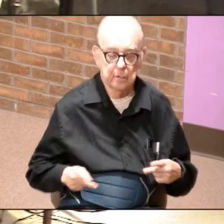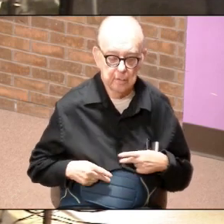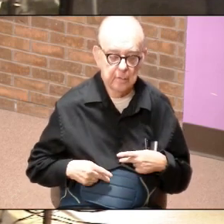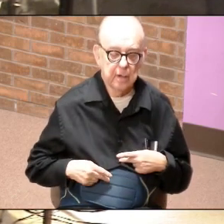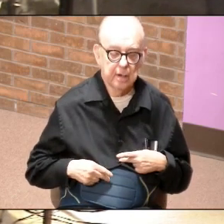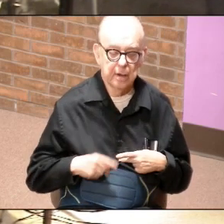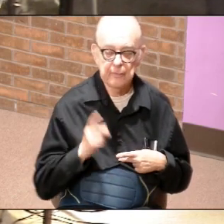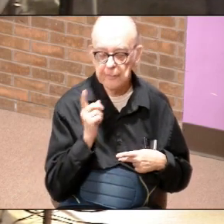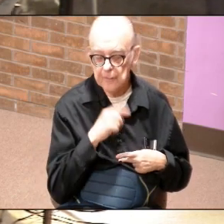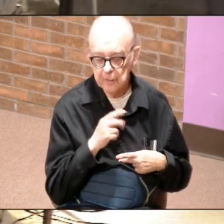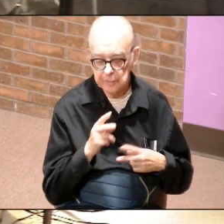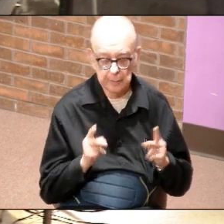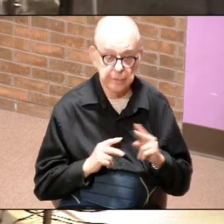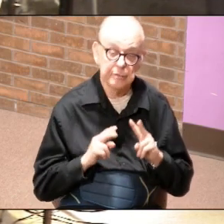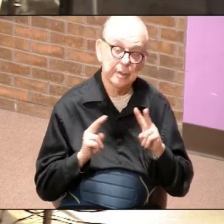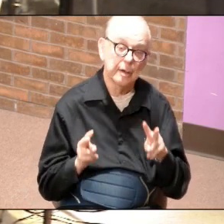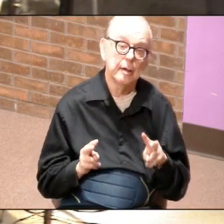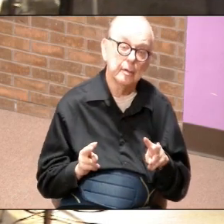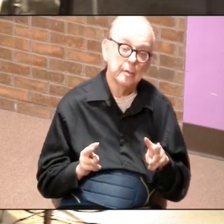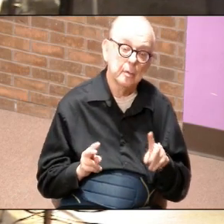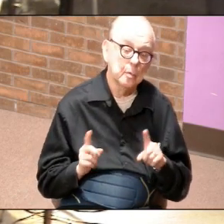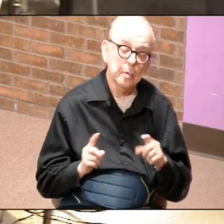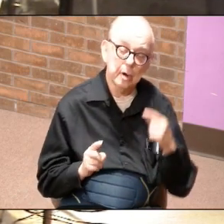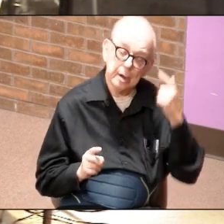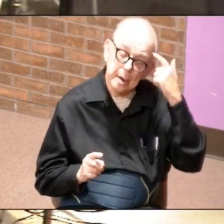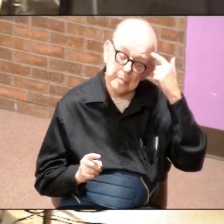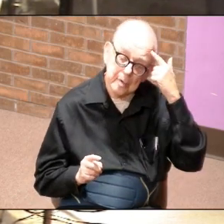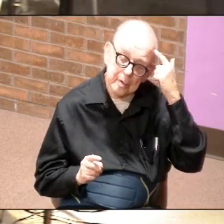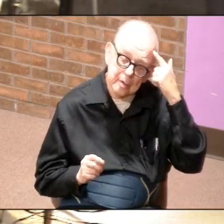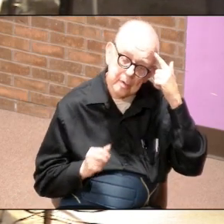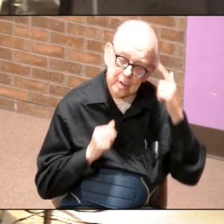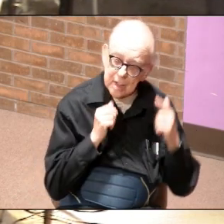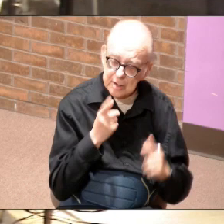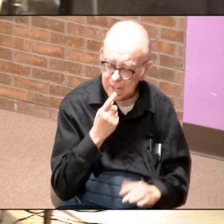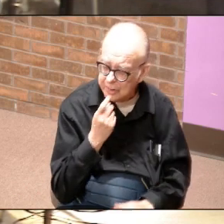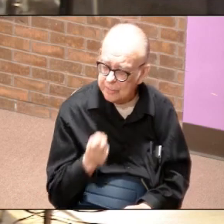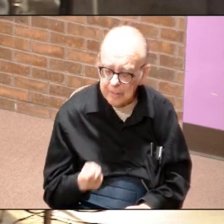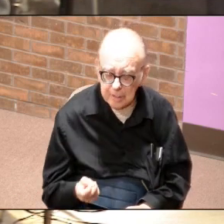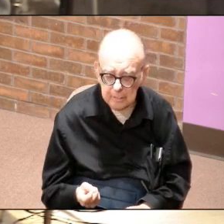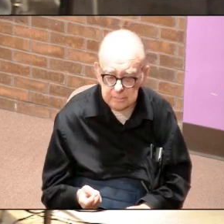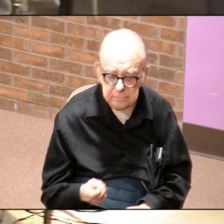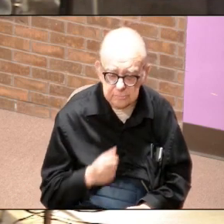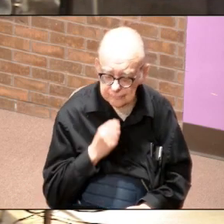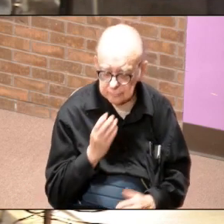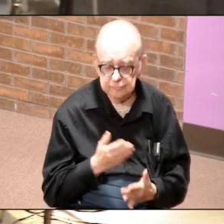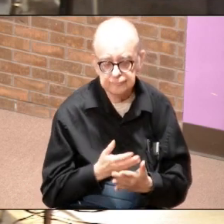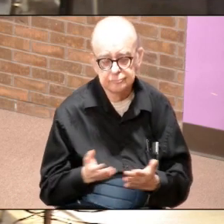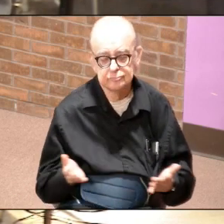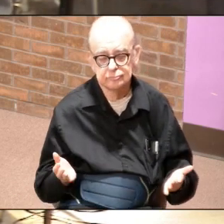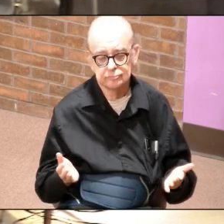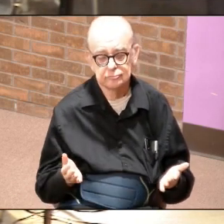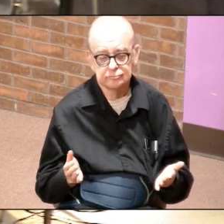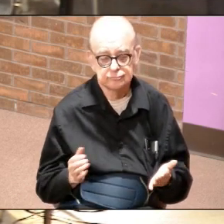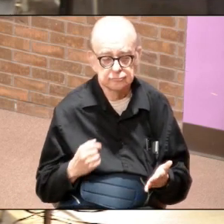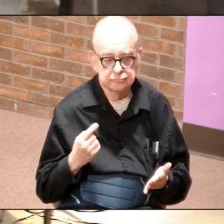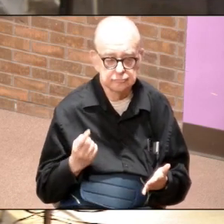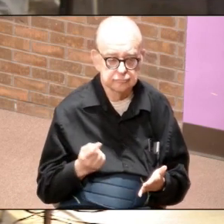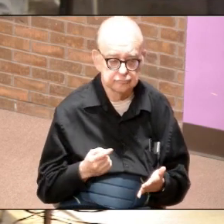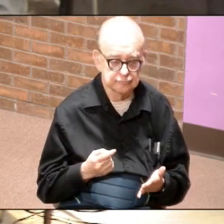fictional place that we just look at in our mind, okay? It's not a dream. It's not something